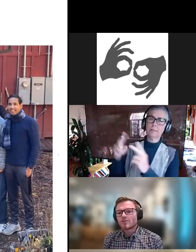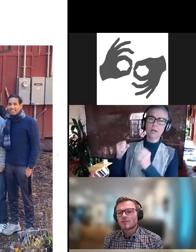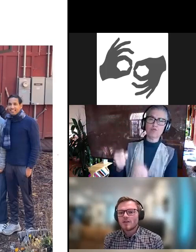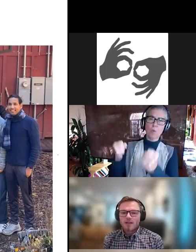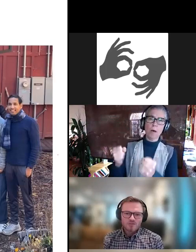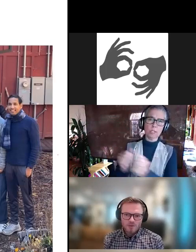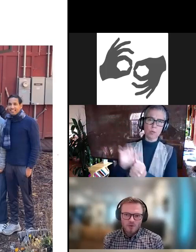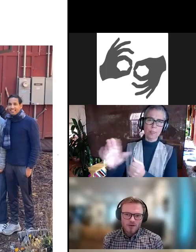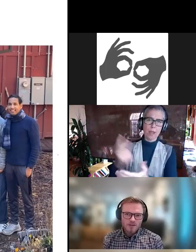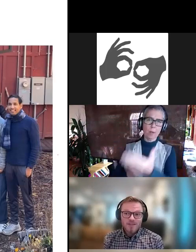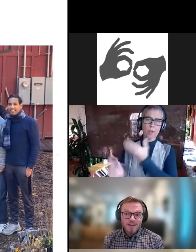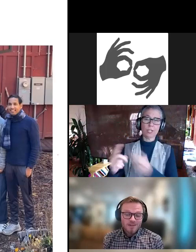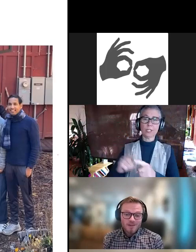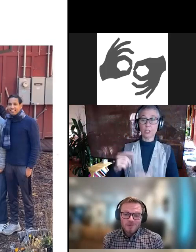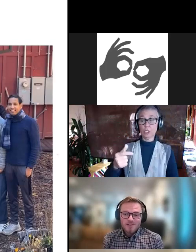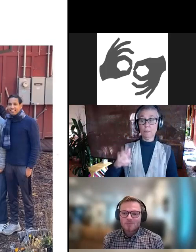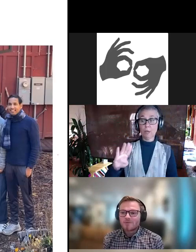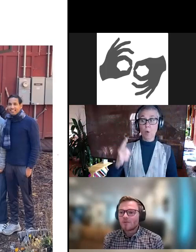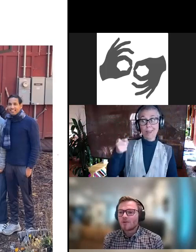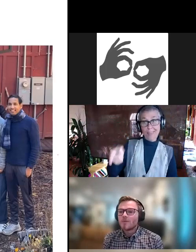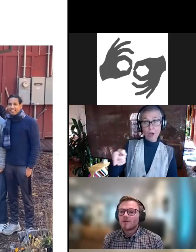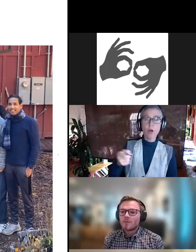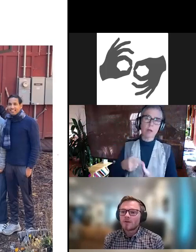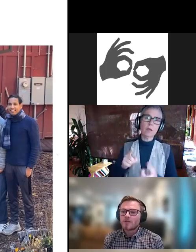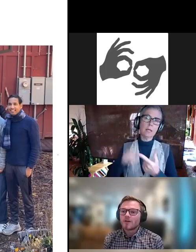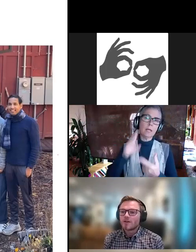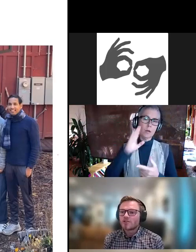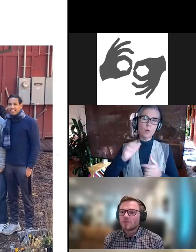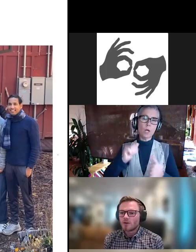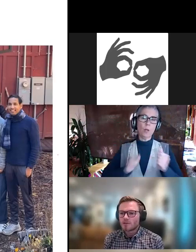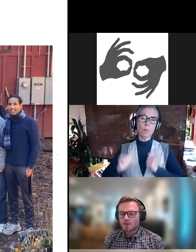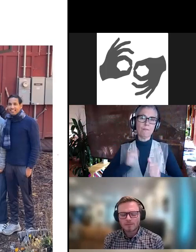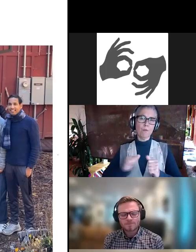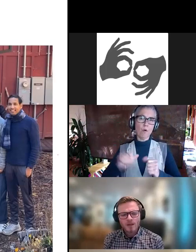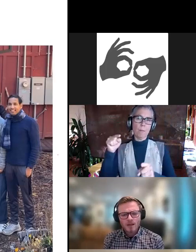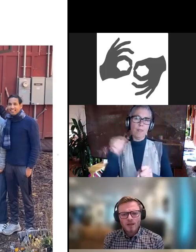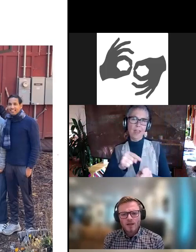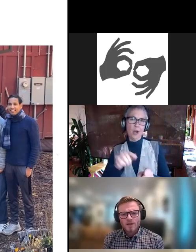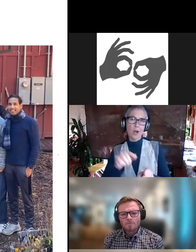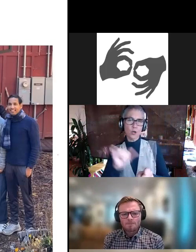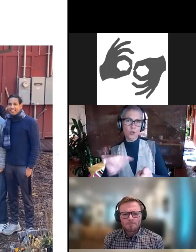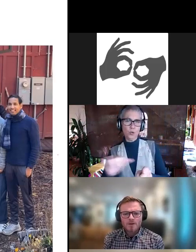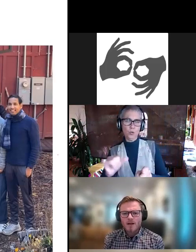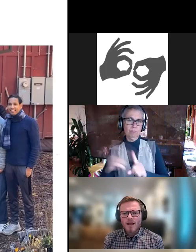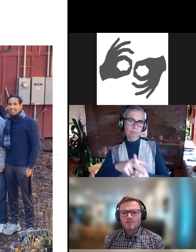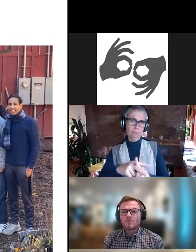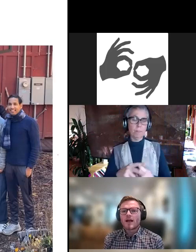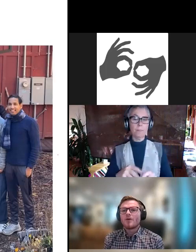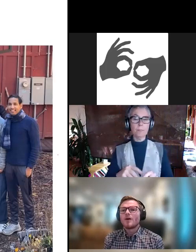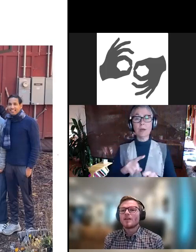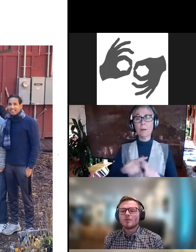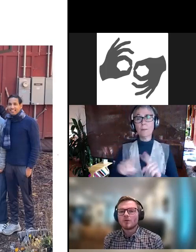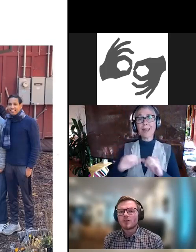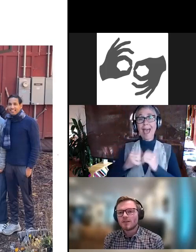those predictions. If GB1 is in there, it's obviously going to perform better on GB1 as well. As for